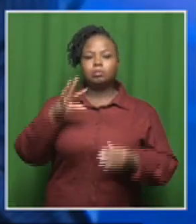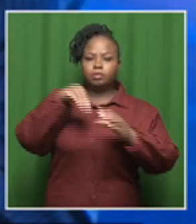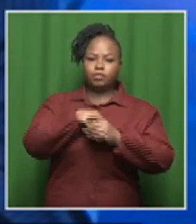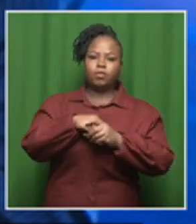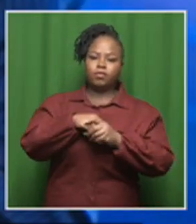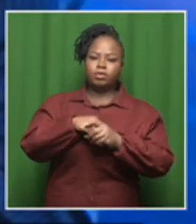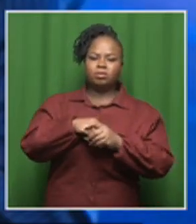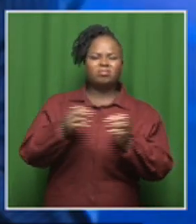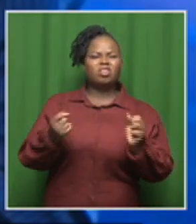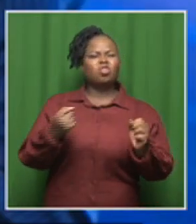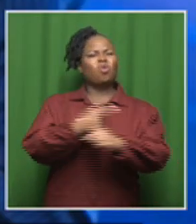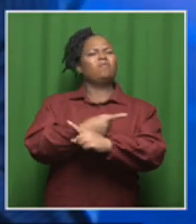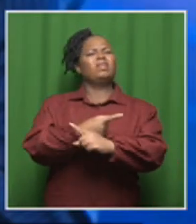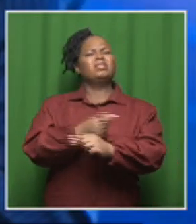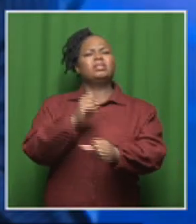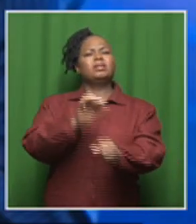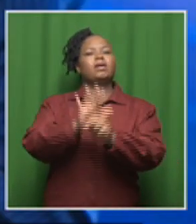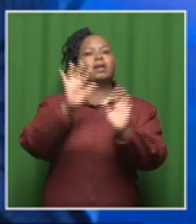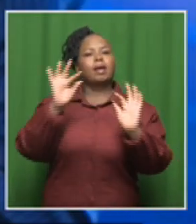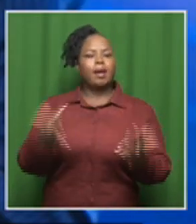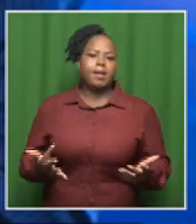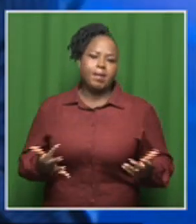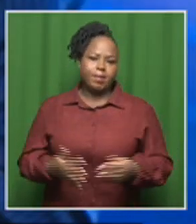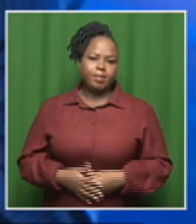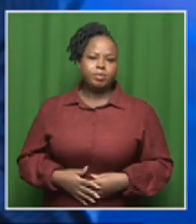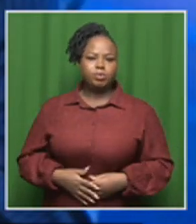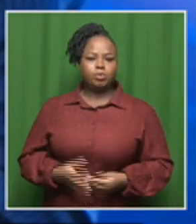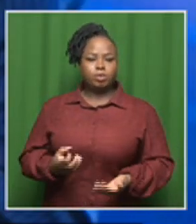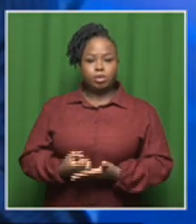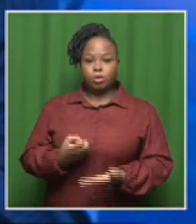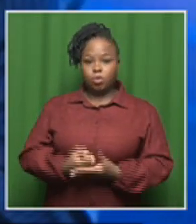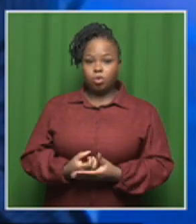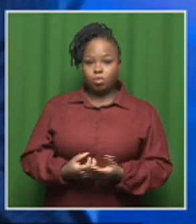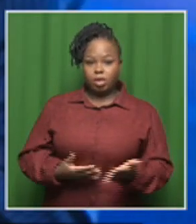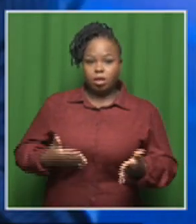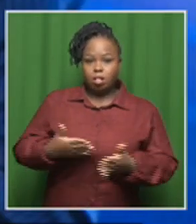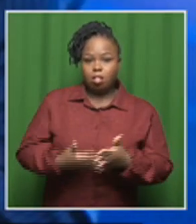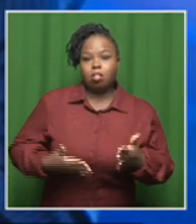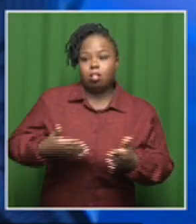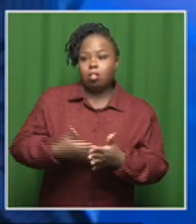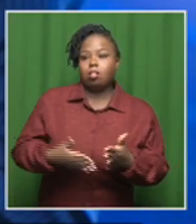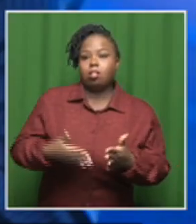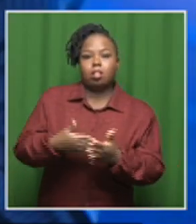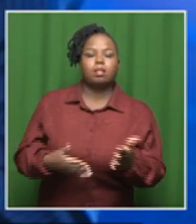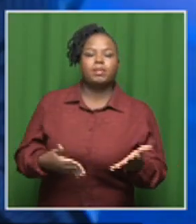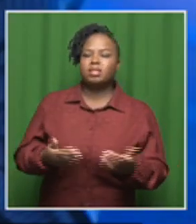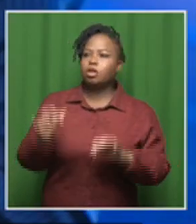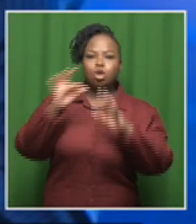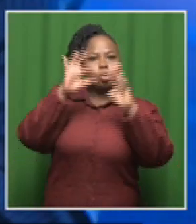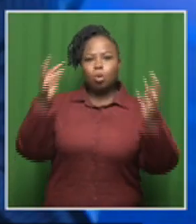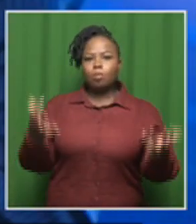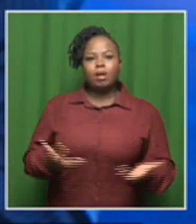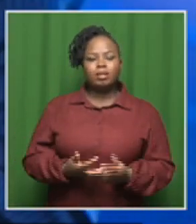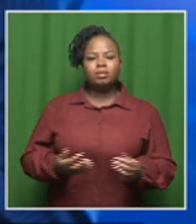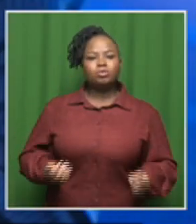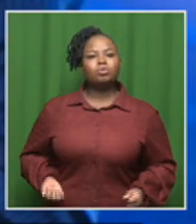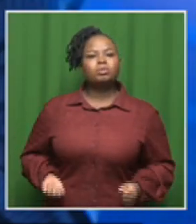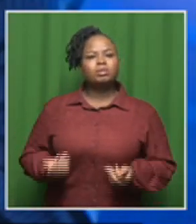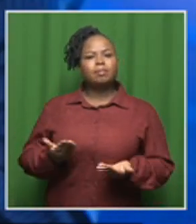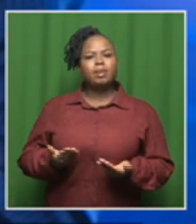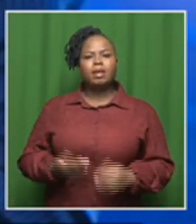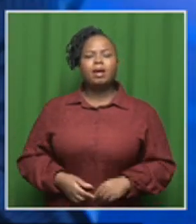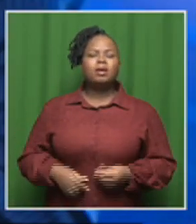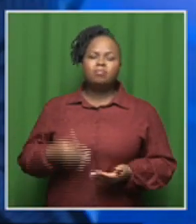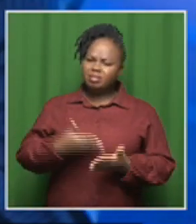how these conflicts have affected the economic growth, the global economy in general, and the supply chain.